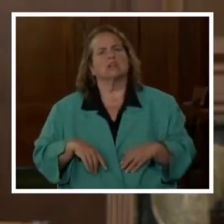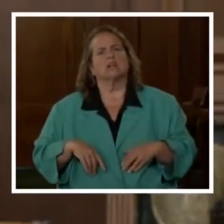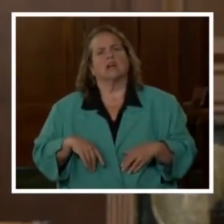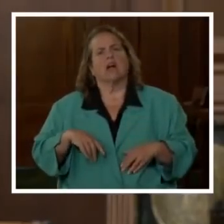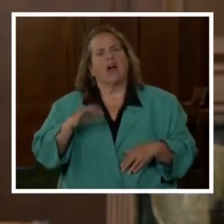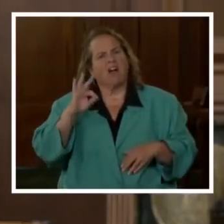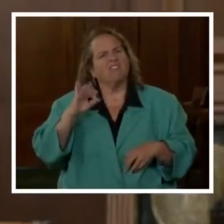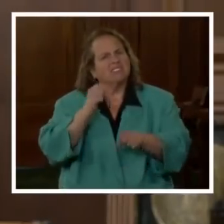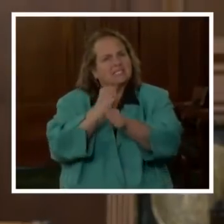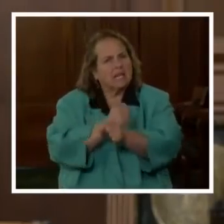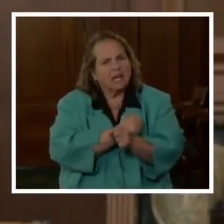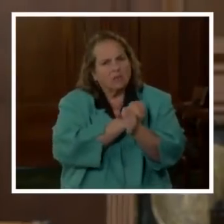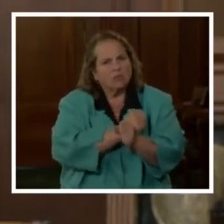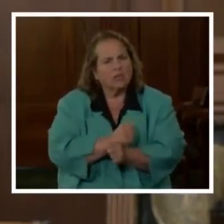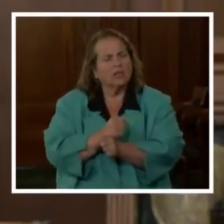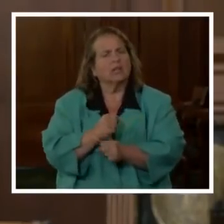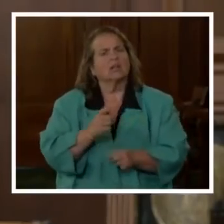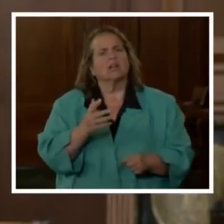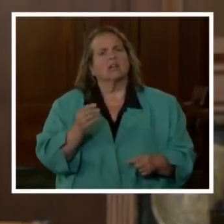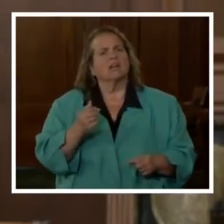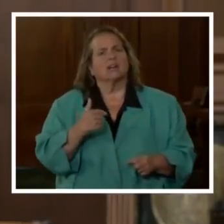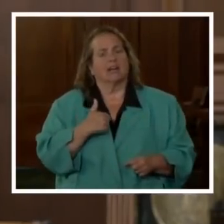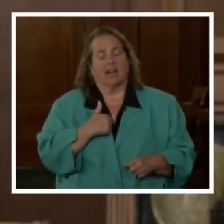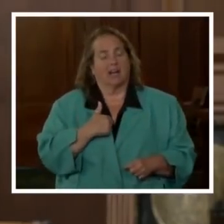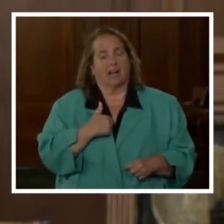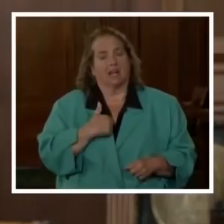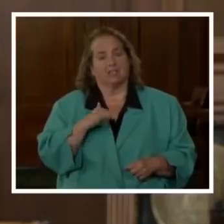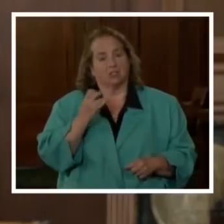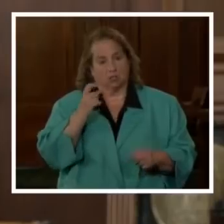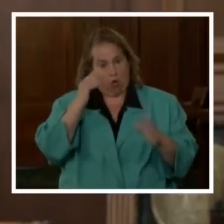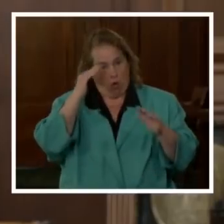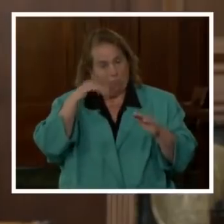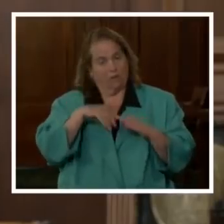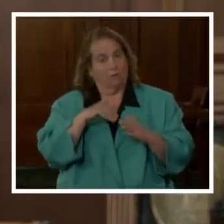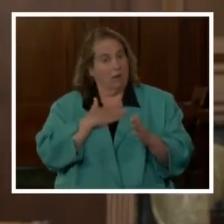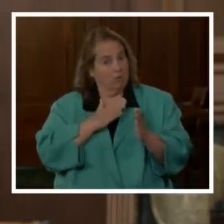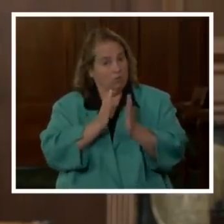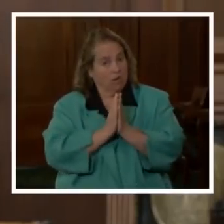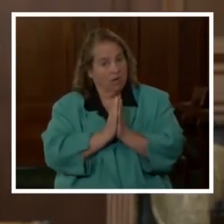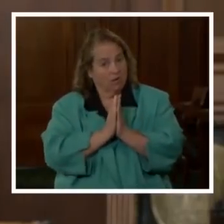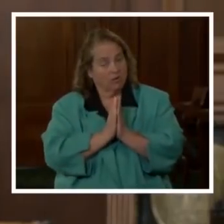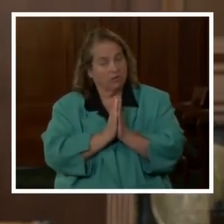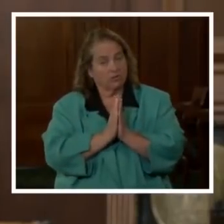of slavery. I just, and my hope and my prayer